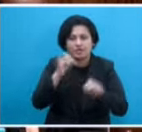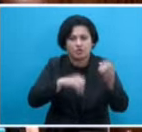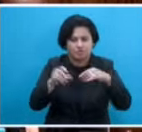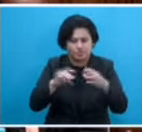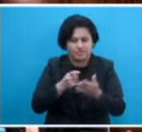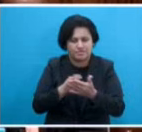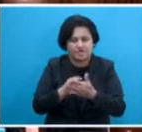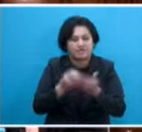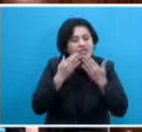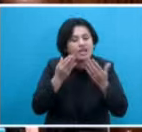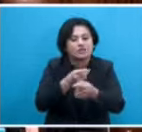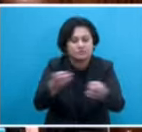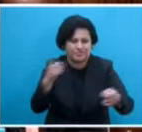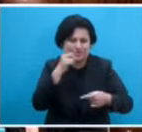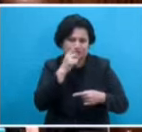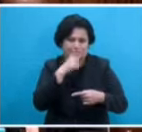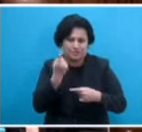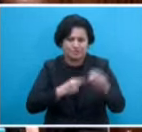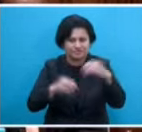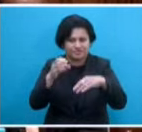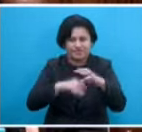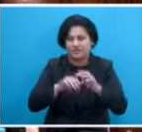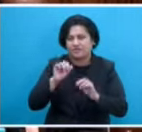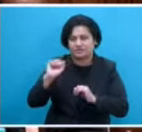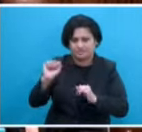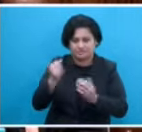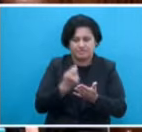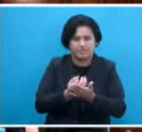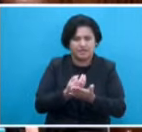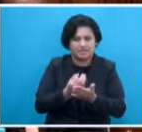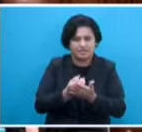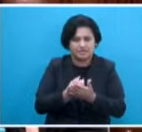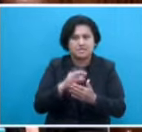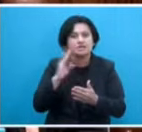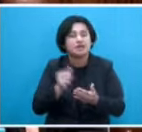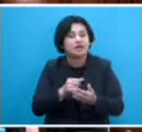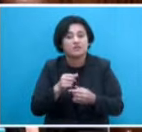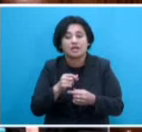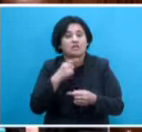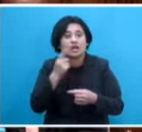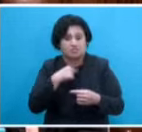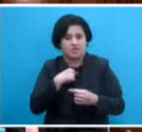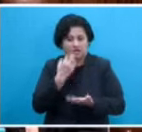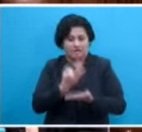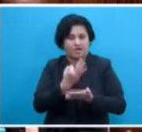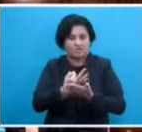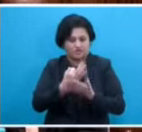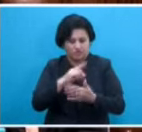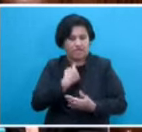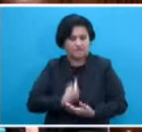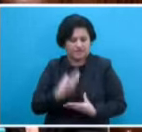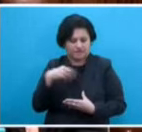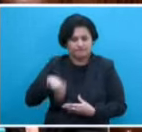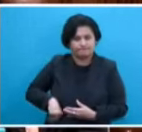despite bad-hearted people trying to stop a genuine cause by reporting to GoFundMe that I was fundraising for myself.